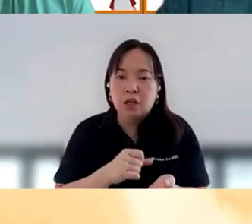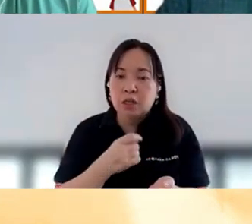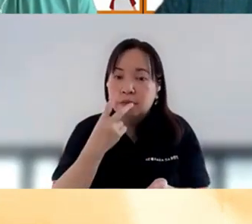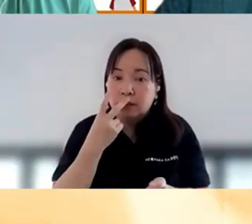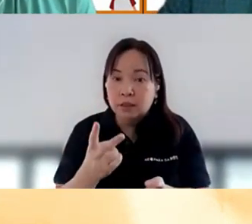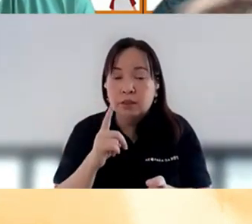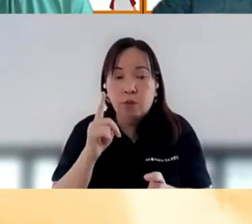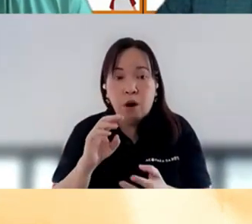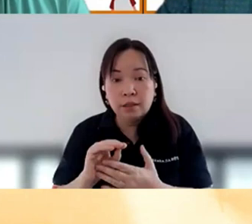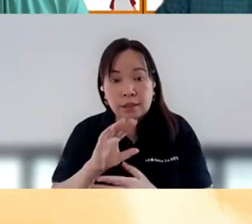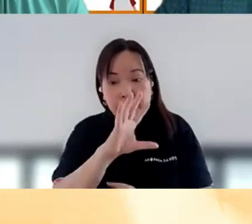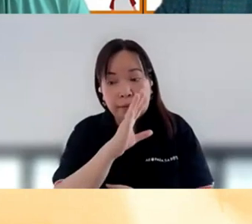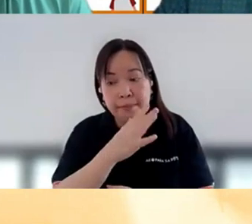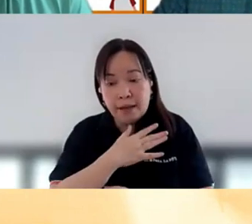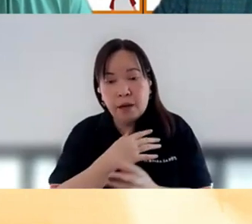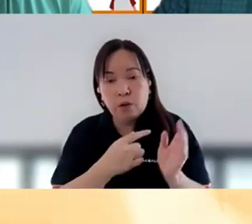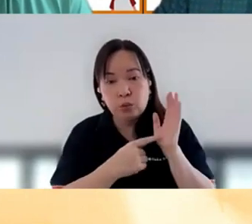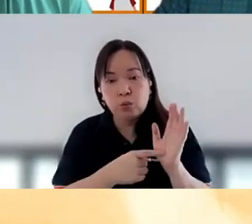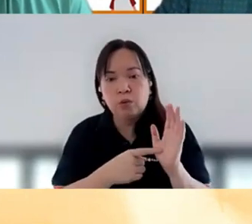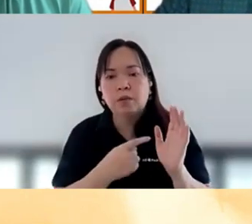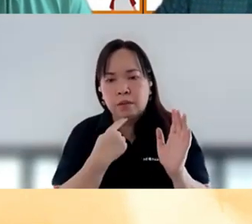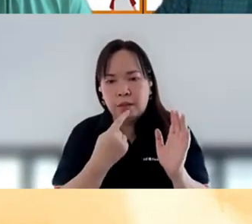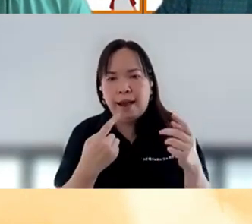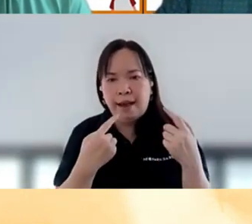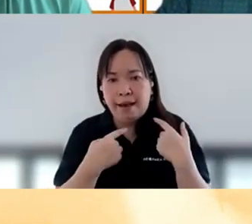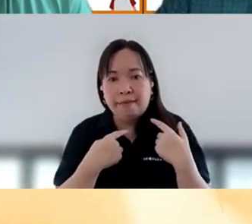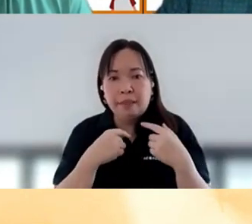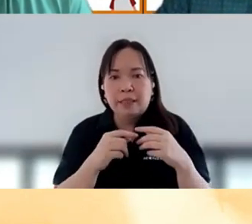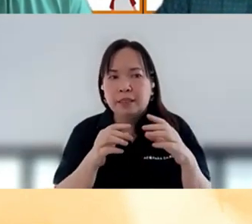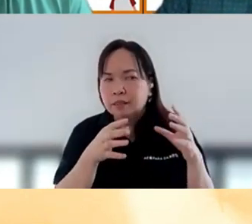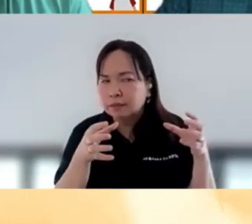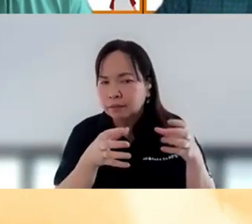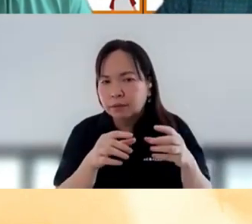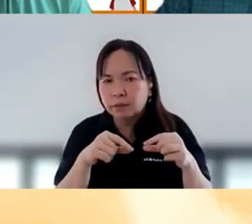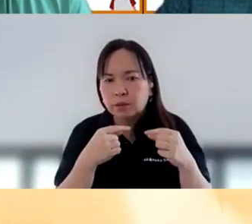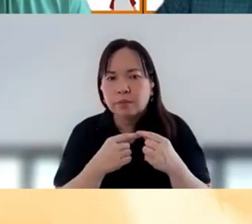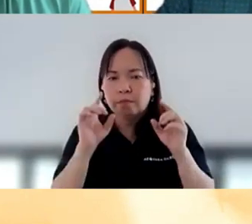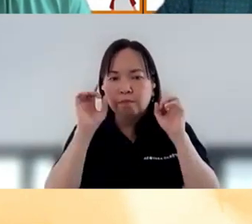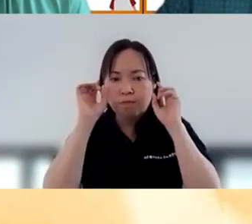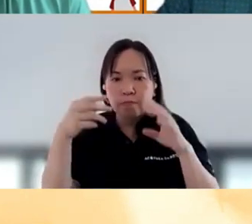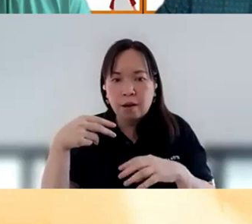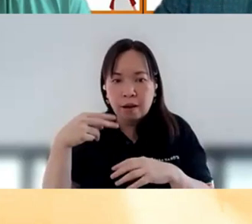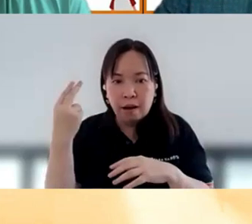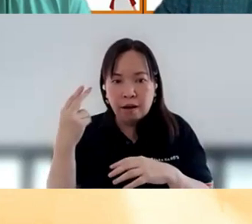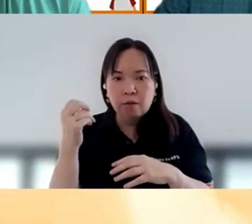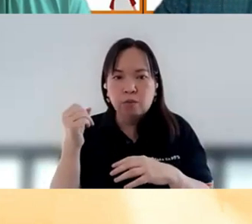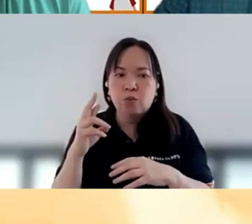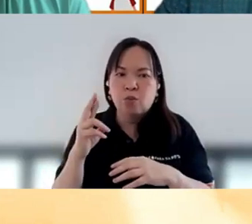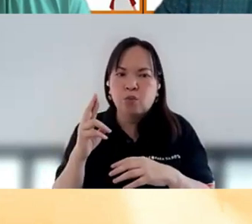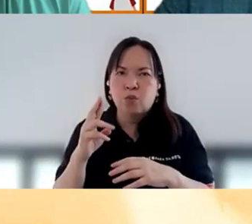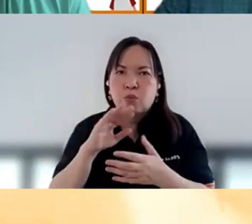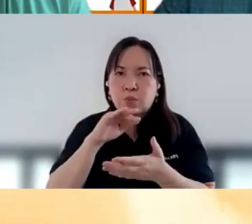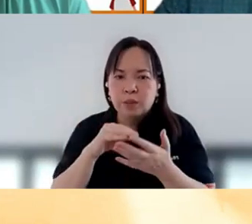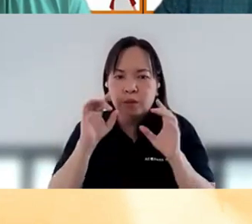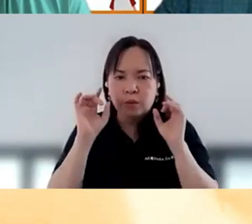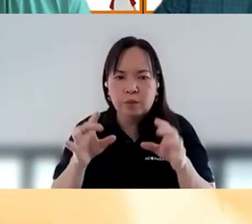slides ko, na-mention siya doon. So, classified siya as either high risk or medium risk, okay? So, what